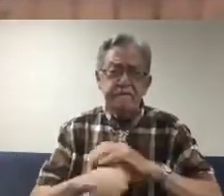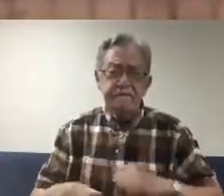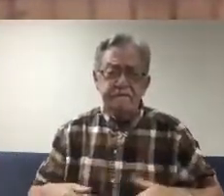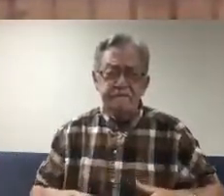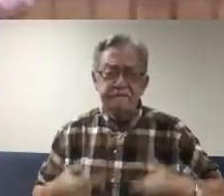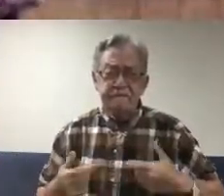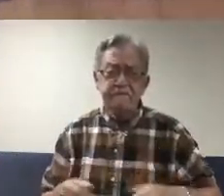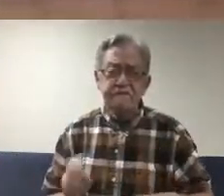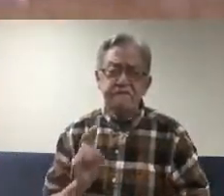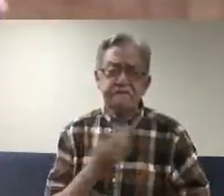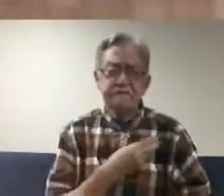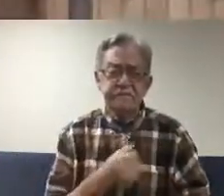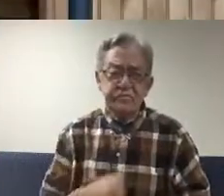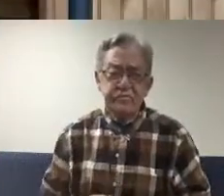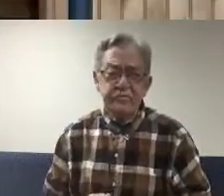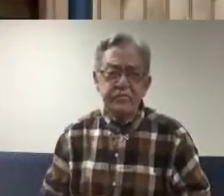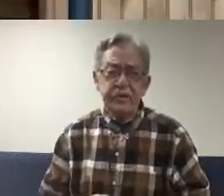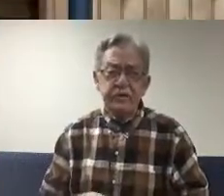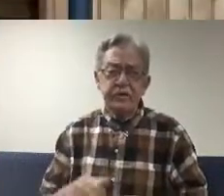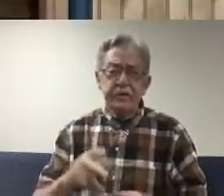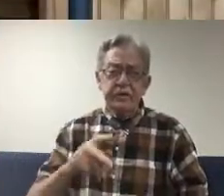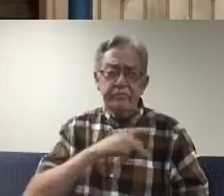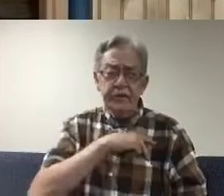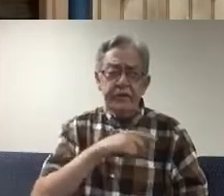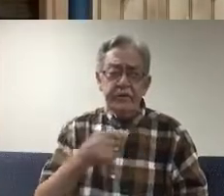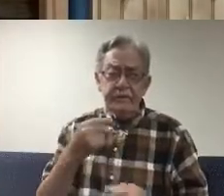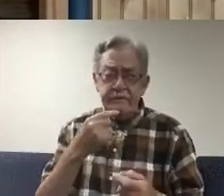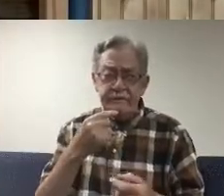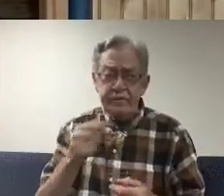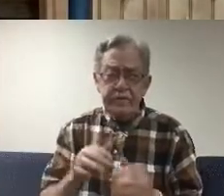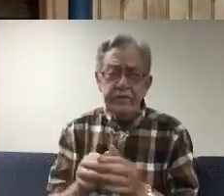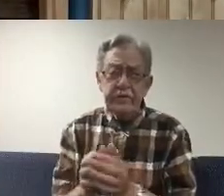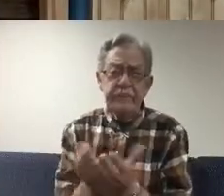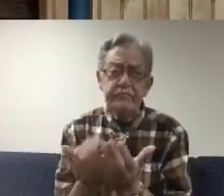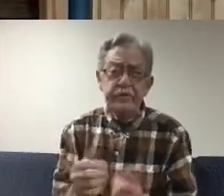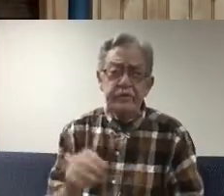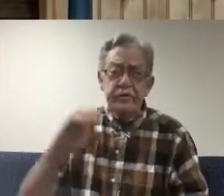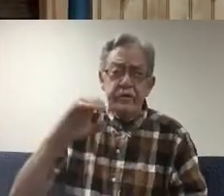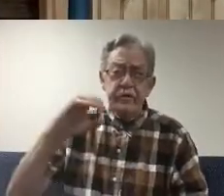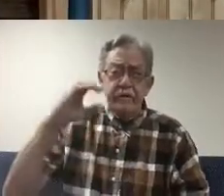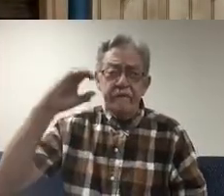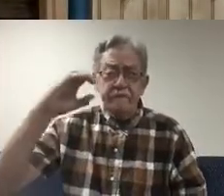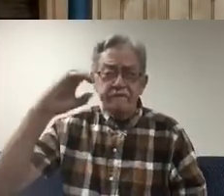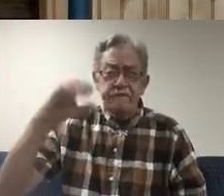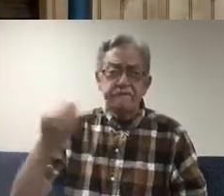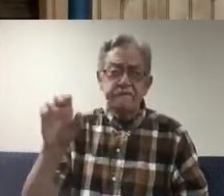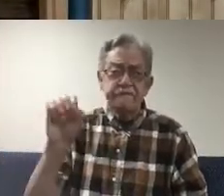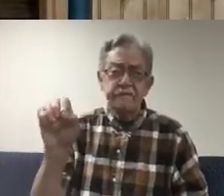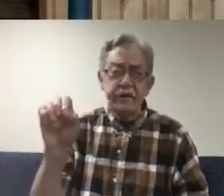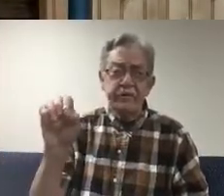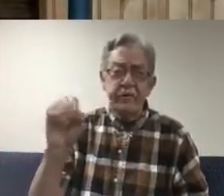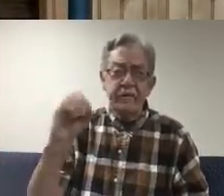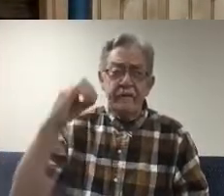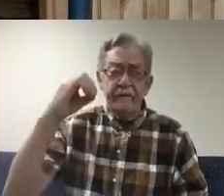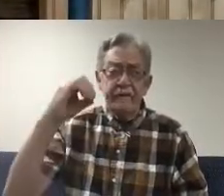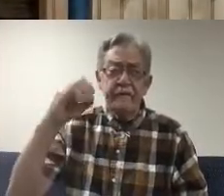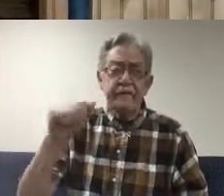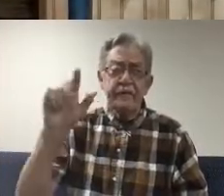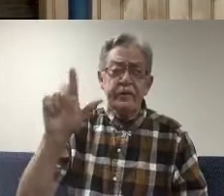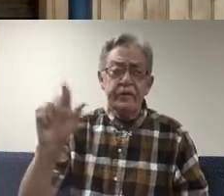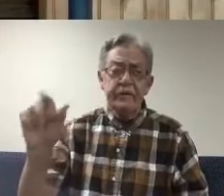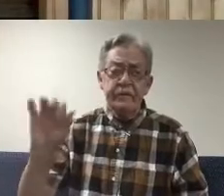you're just like all of that. You're no different. We all once lived in